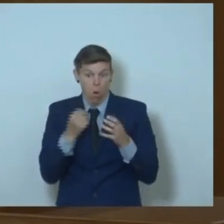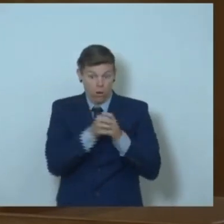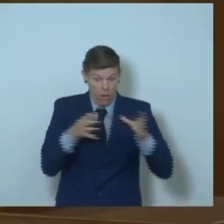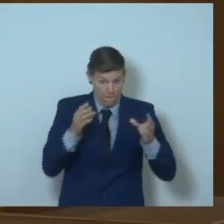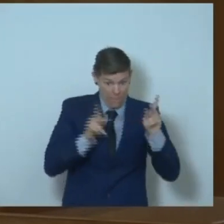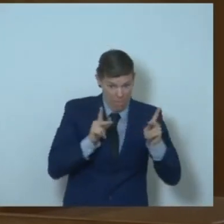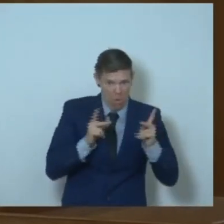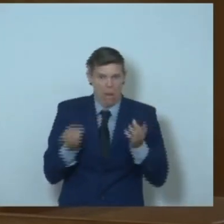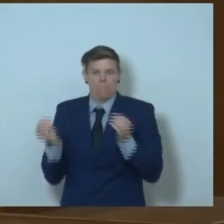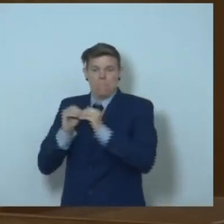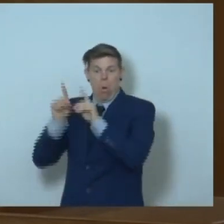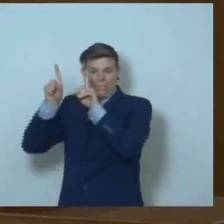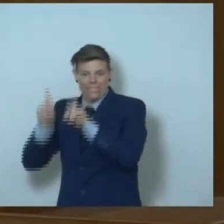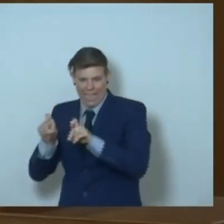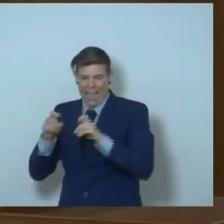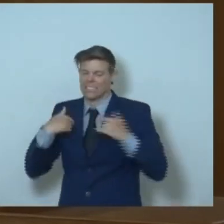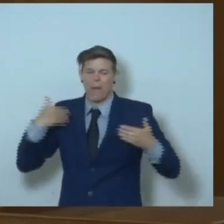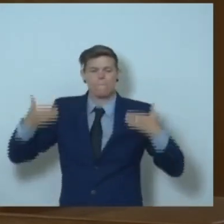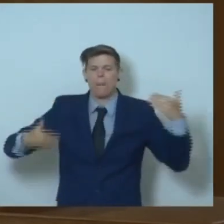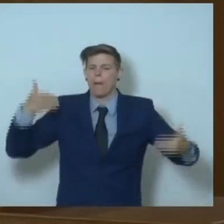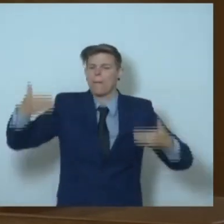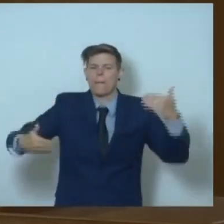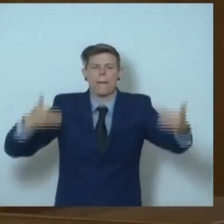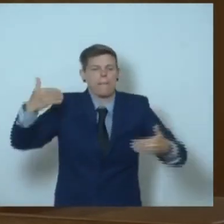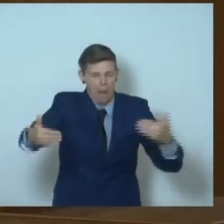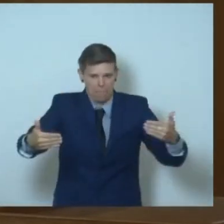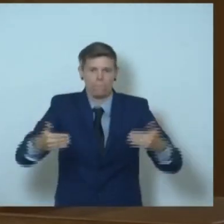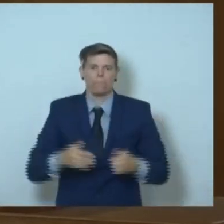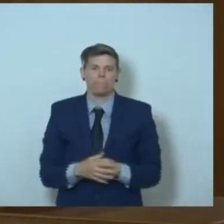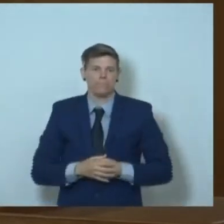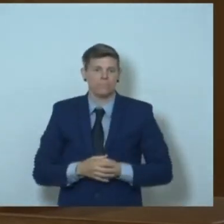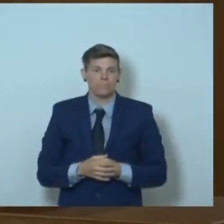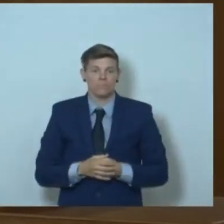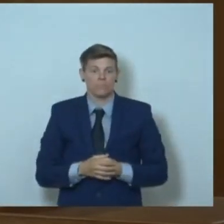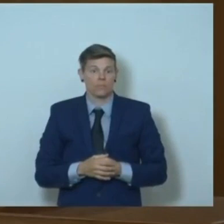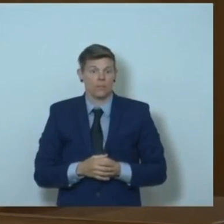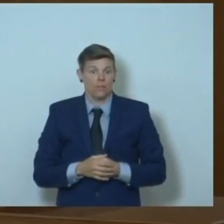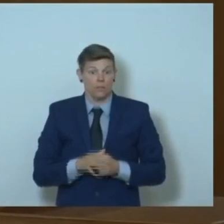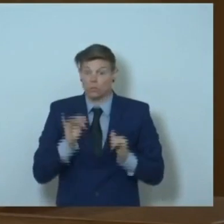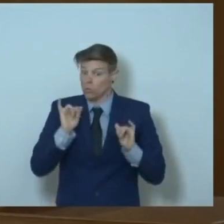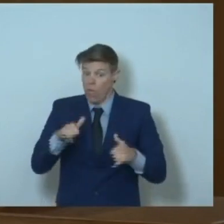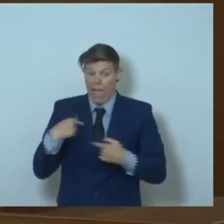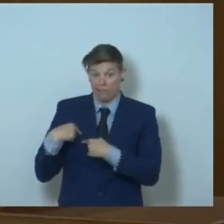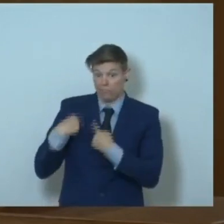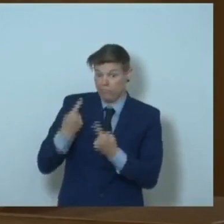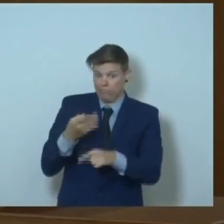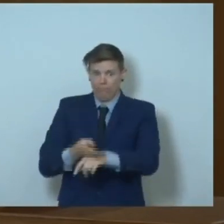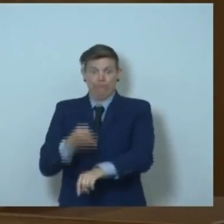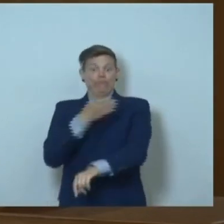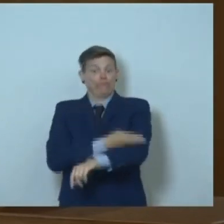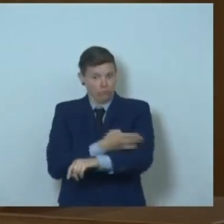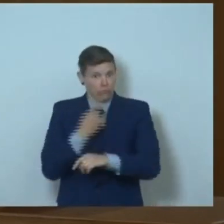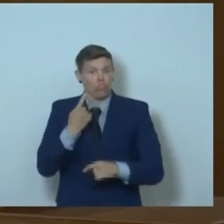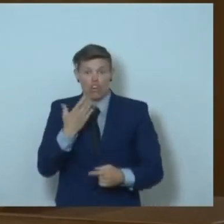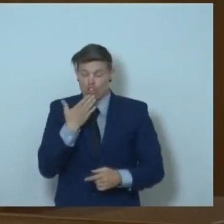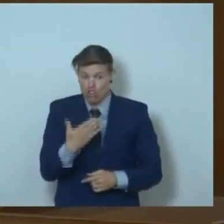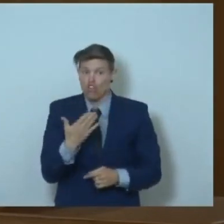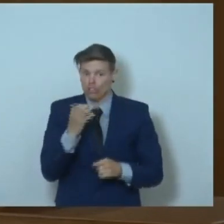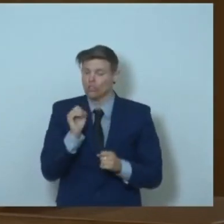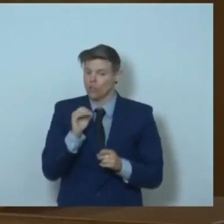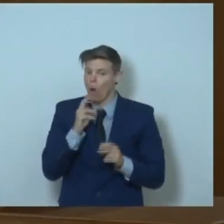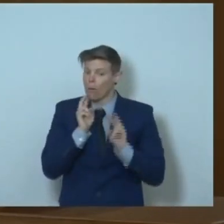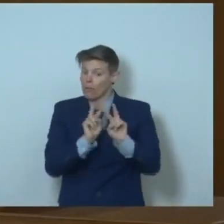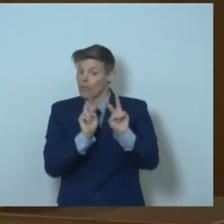stand. So good progress there in the whole process, and I think we're going to be seeing those numbers come down in the next couple of weeks as we add